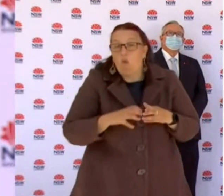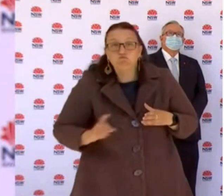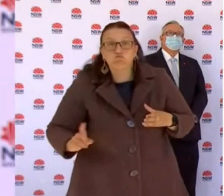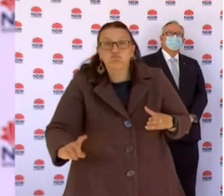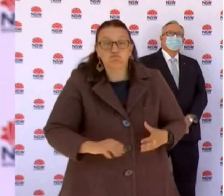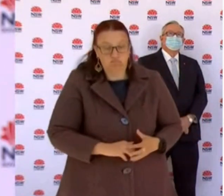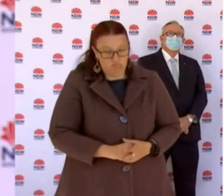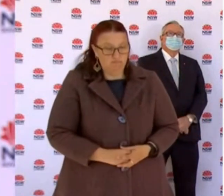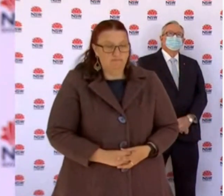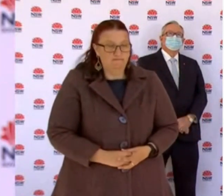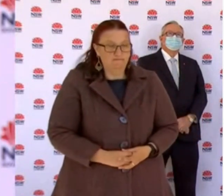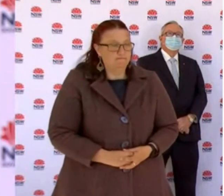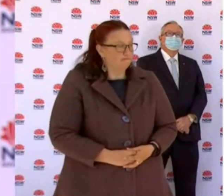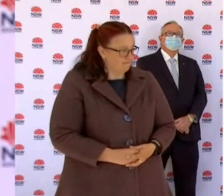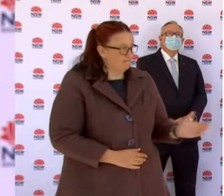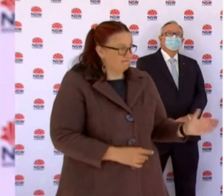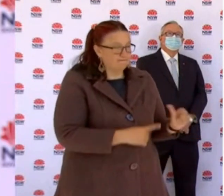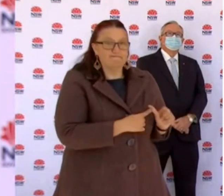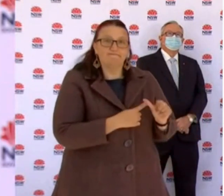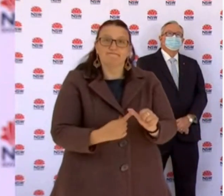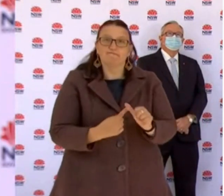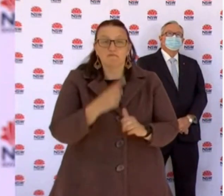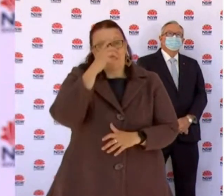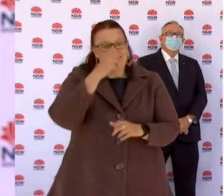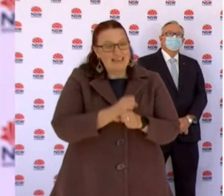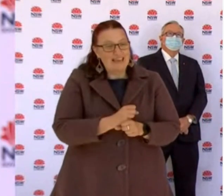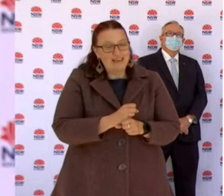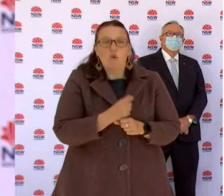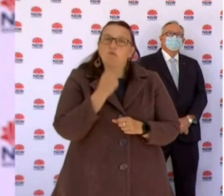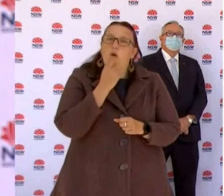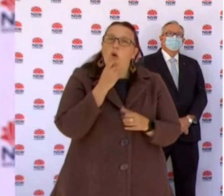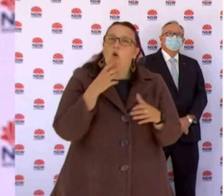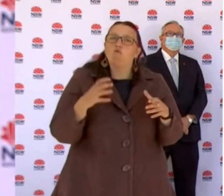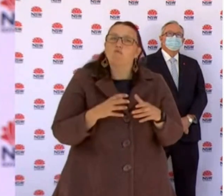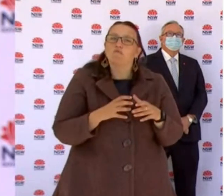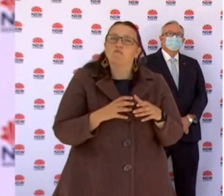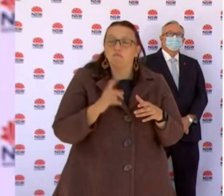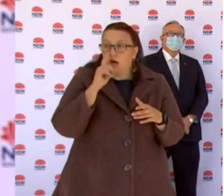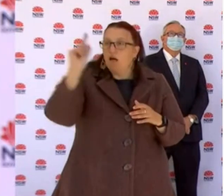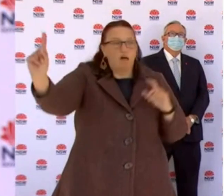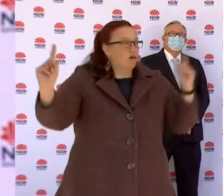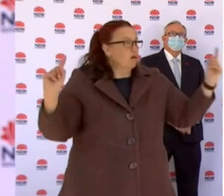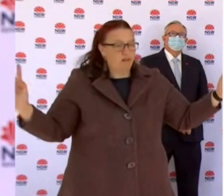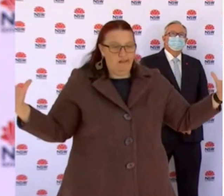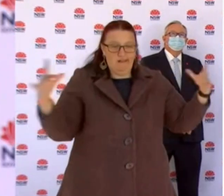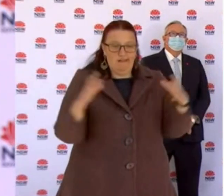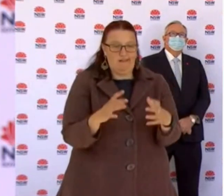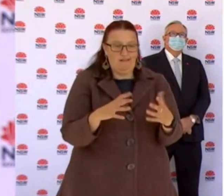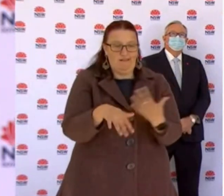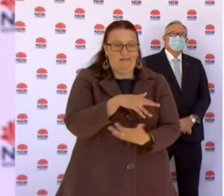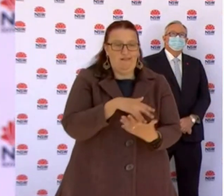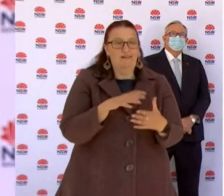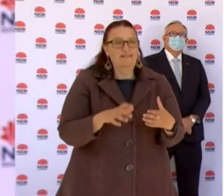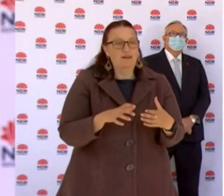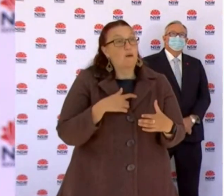because obviously when you bring people together from different sites, putting the puzzle together takes a little bit of working through. So we're pleased